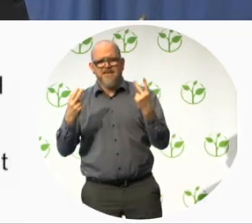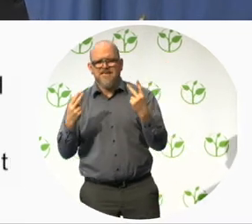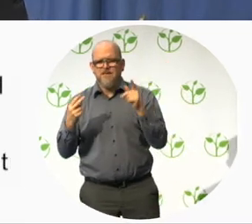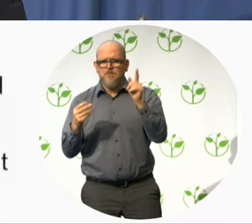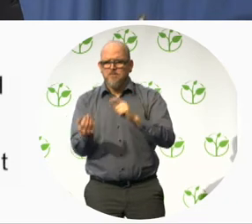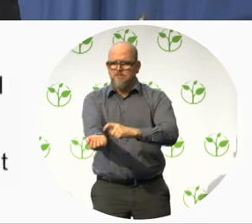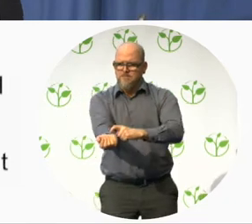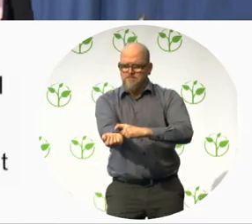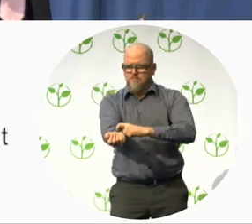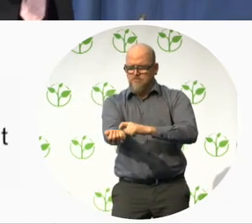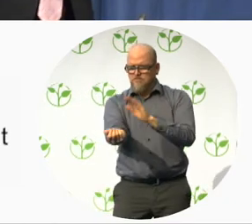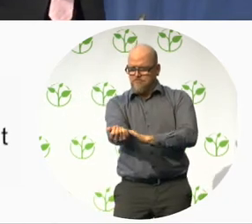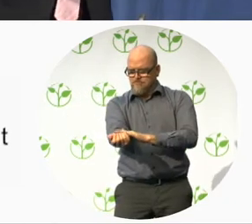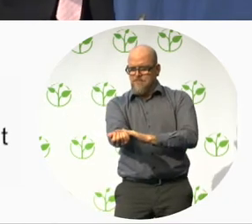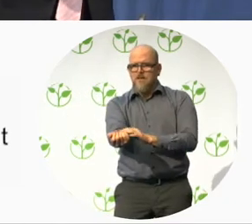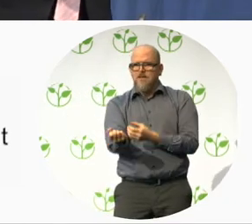1818,